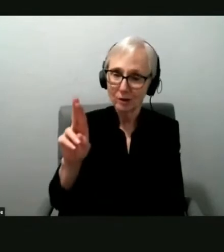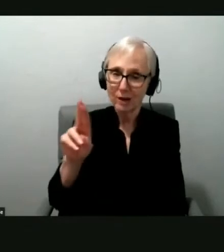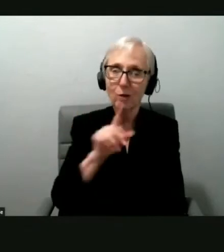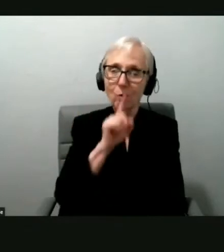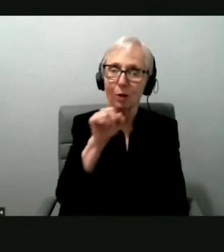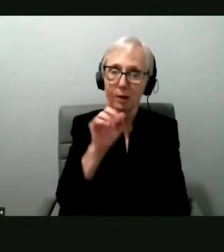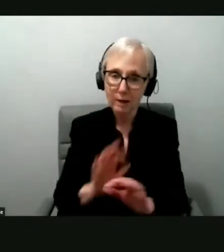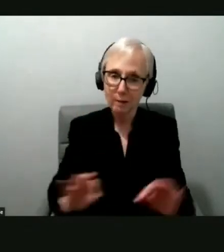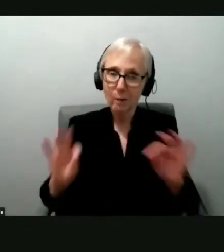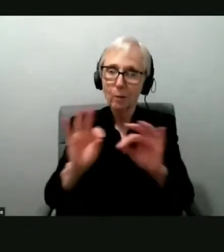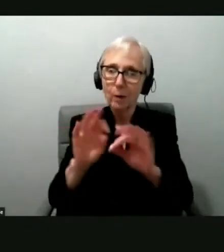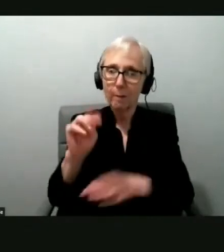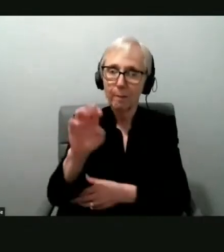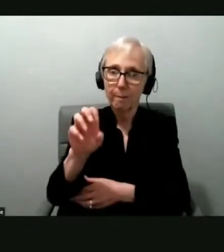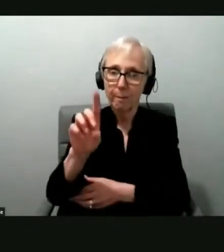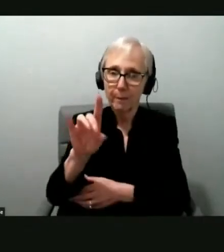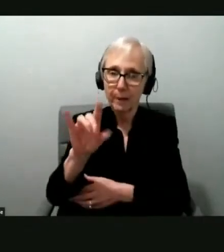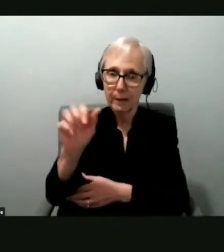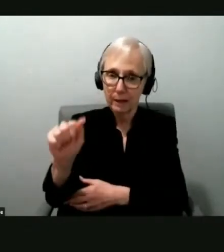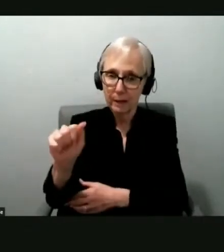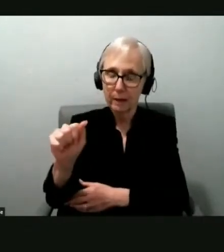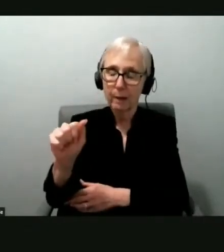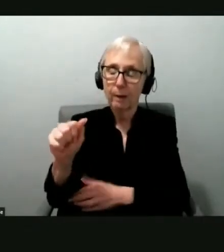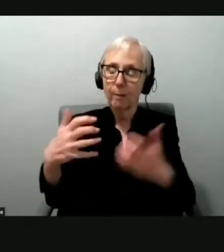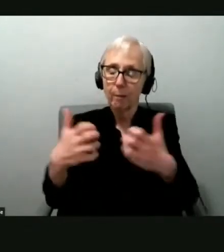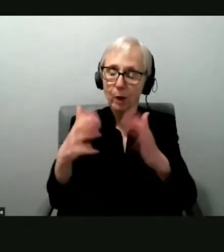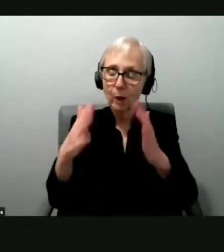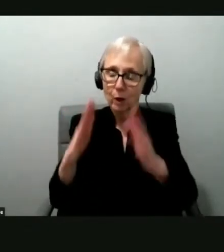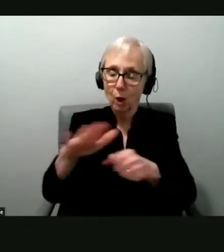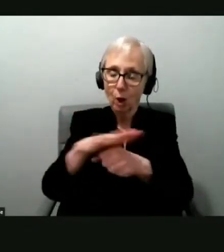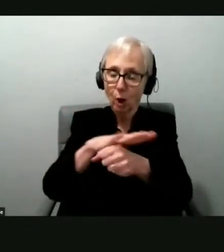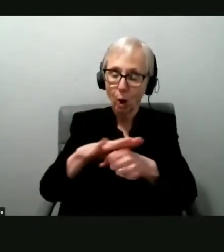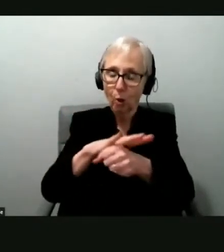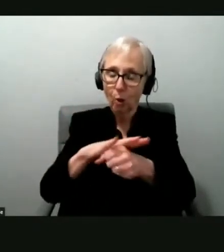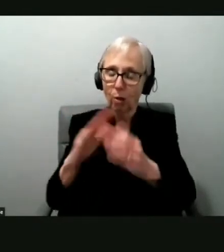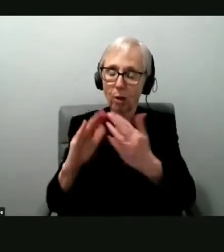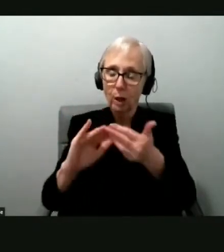important media partner, Local Community News, who's